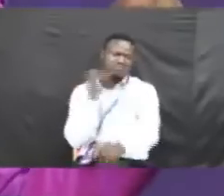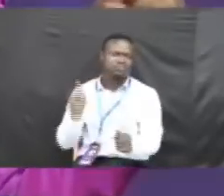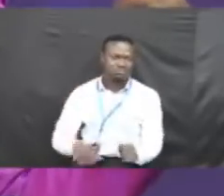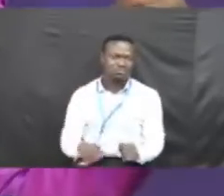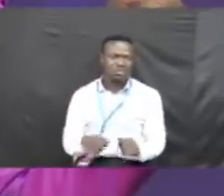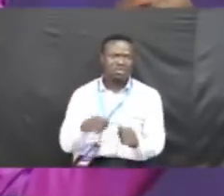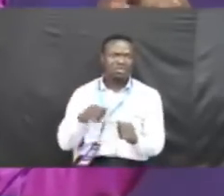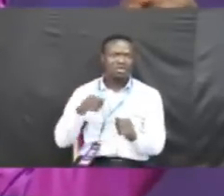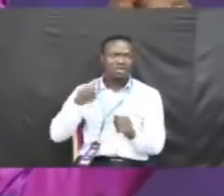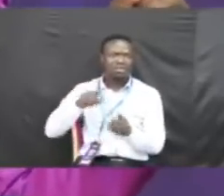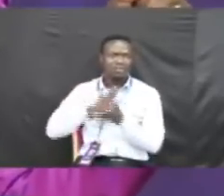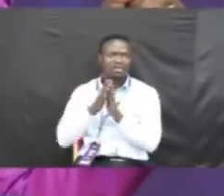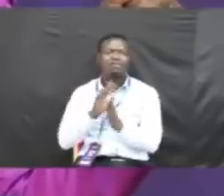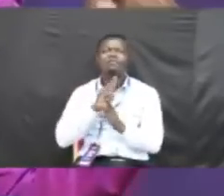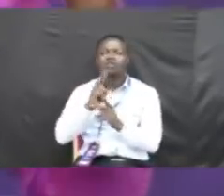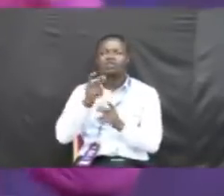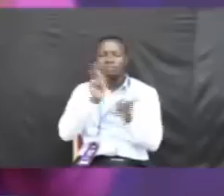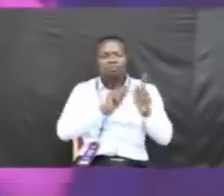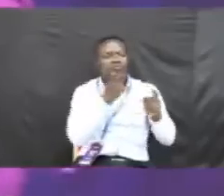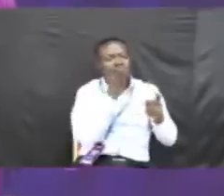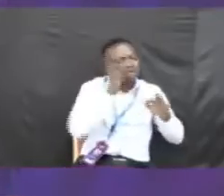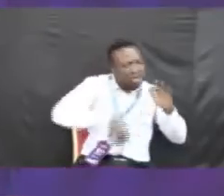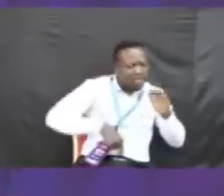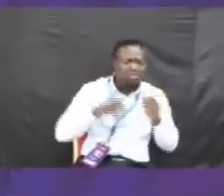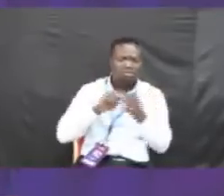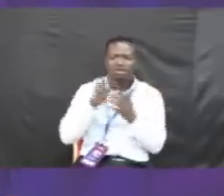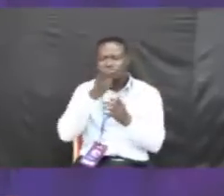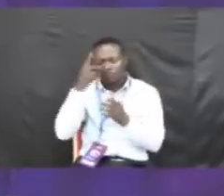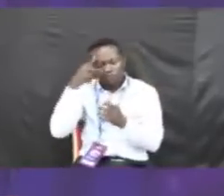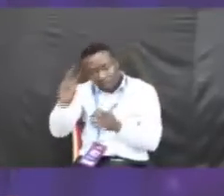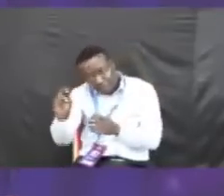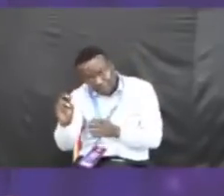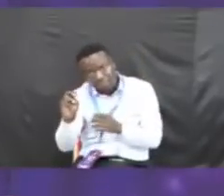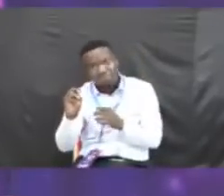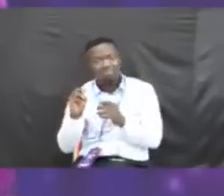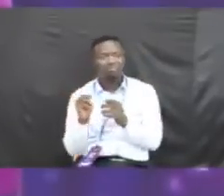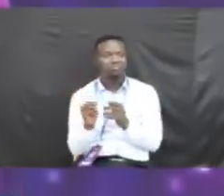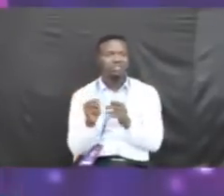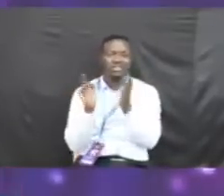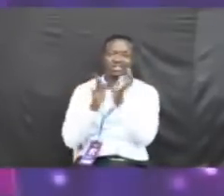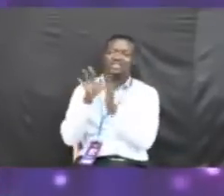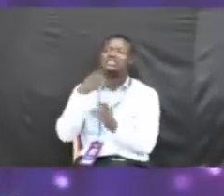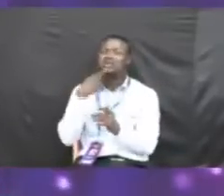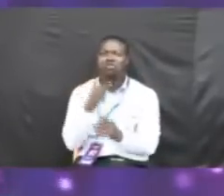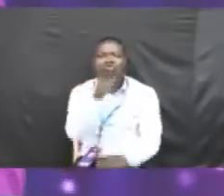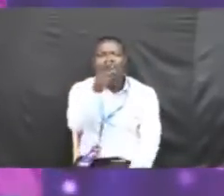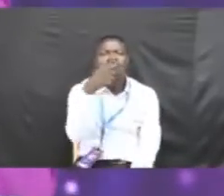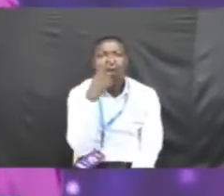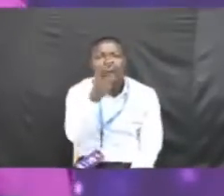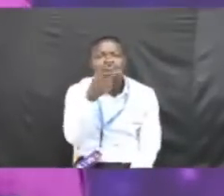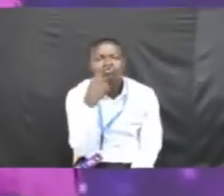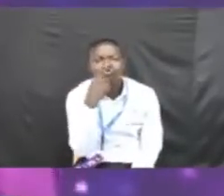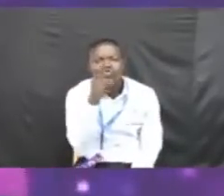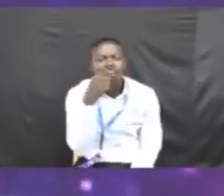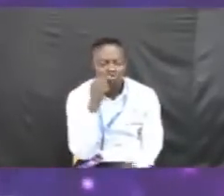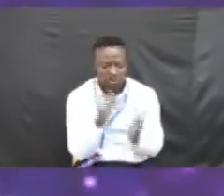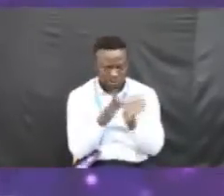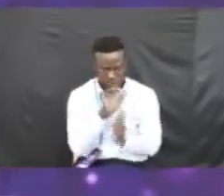think that's one of the things that we need to work at being the voice. Jesus was asked, "Who are you?"